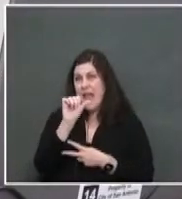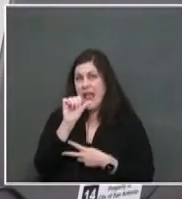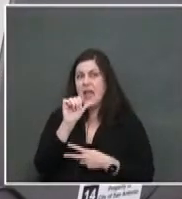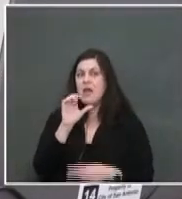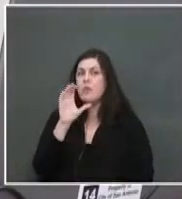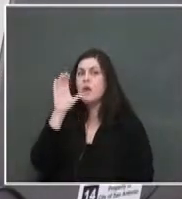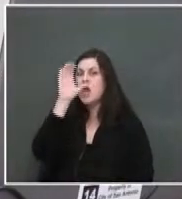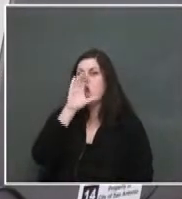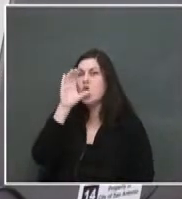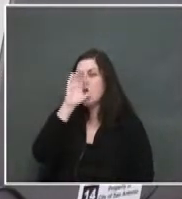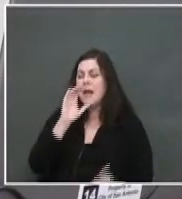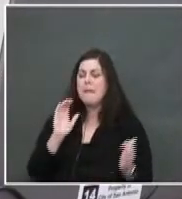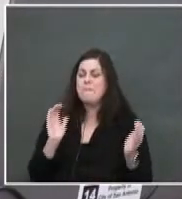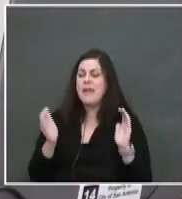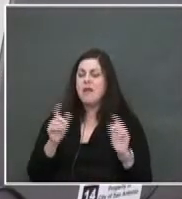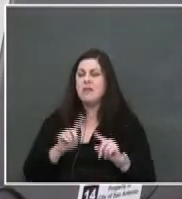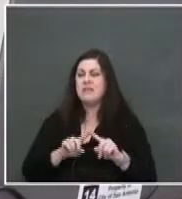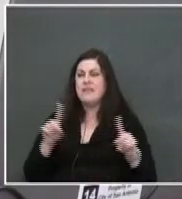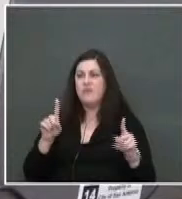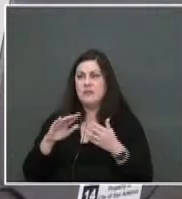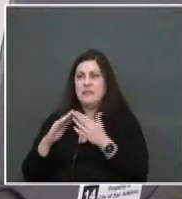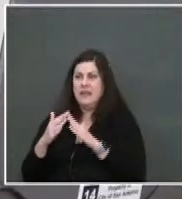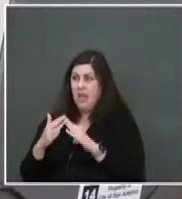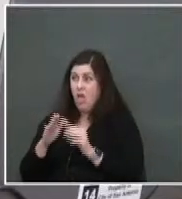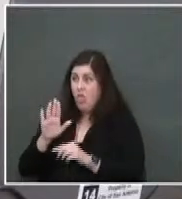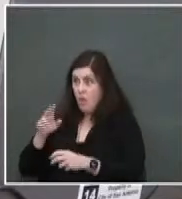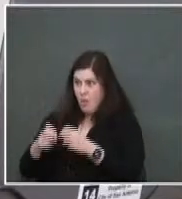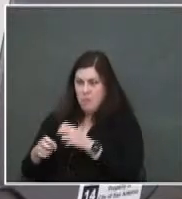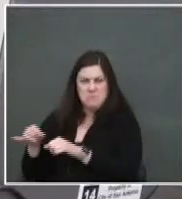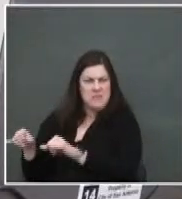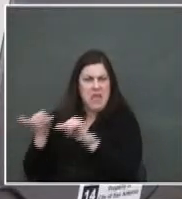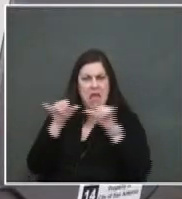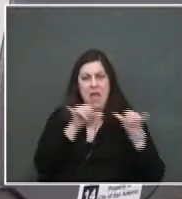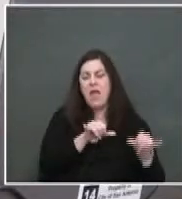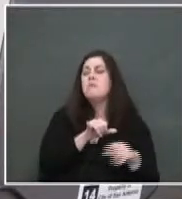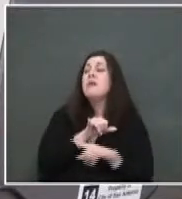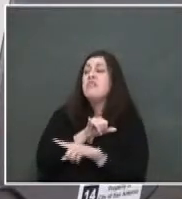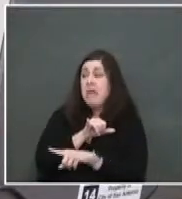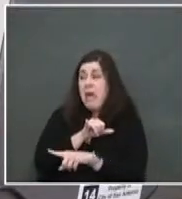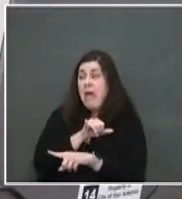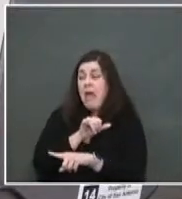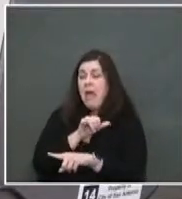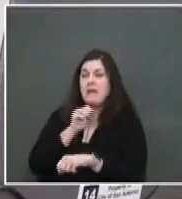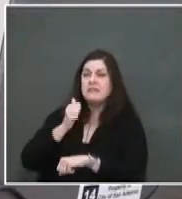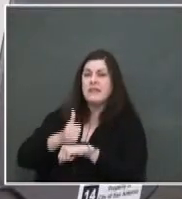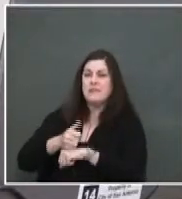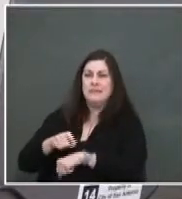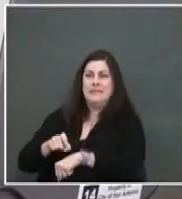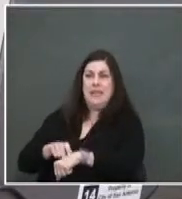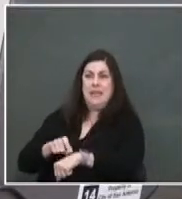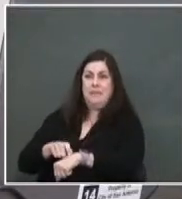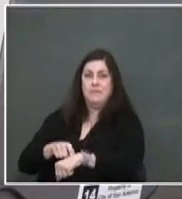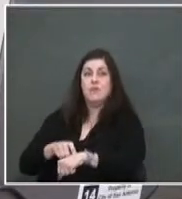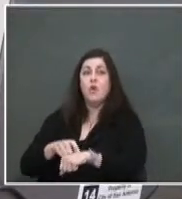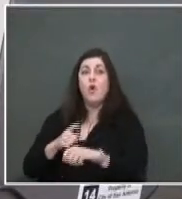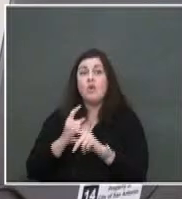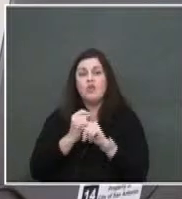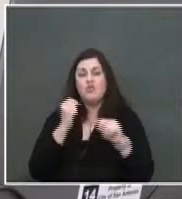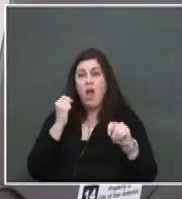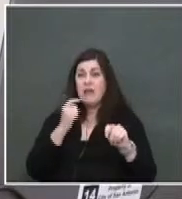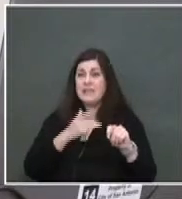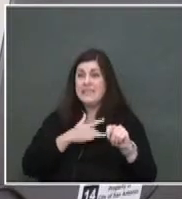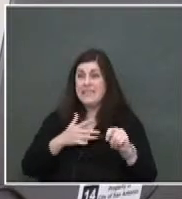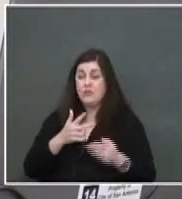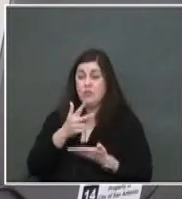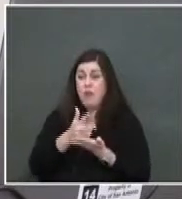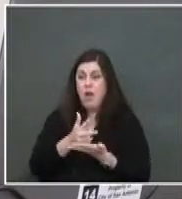at what other cities have done to address the problem. And based on that, what we identified is the vehicles tend to park